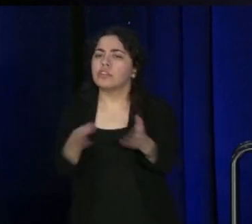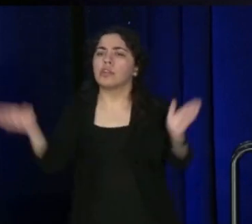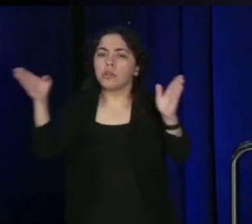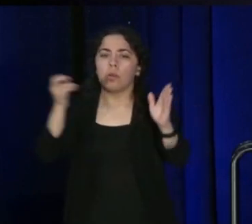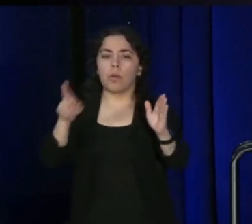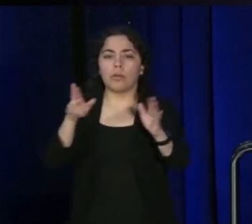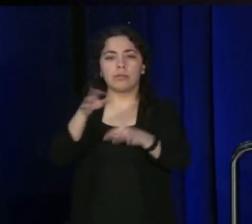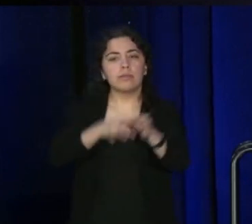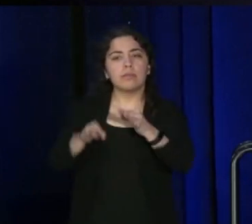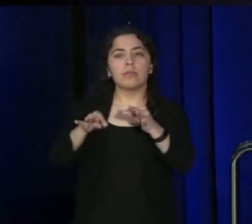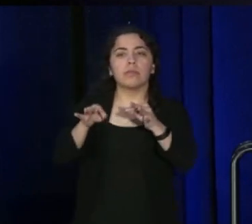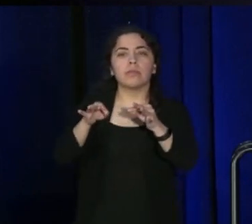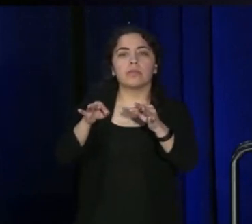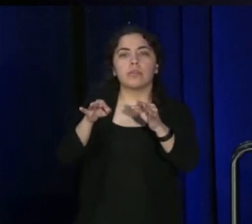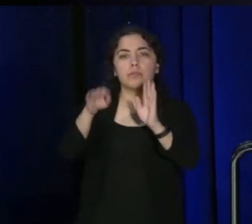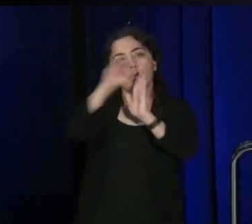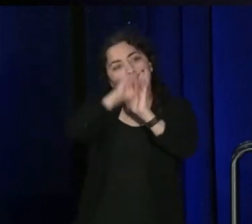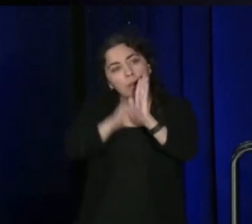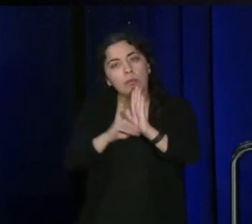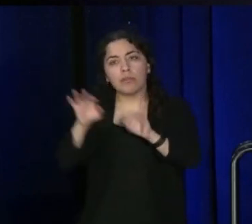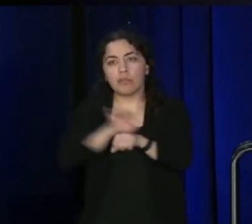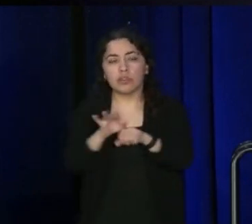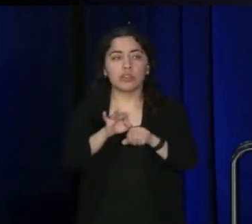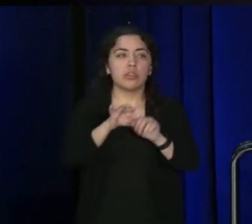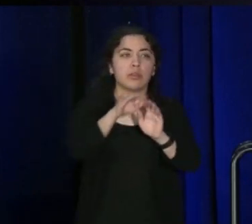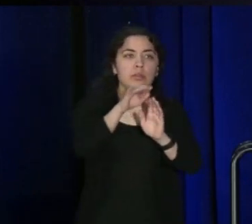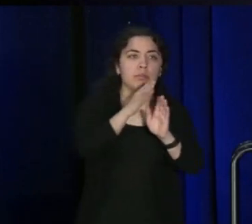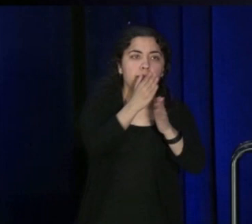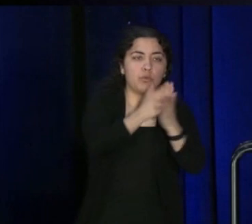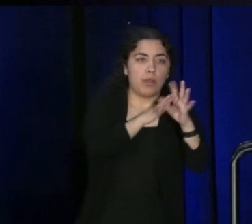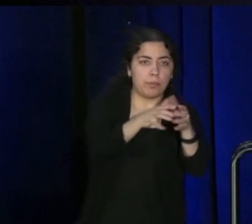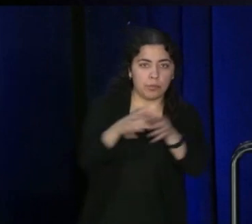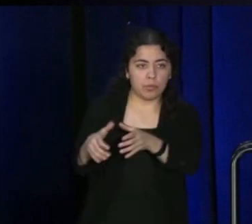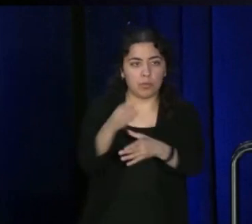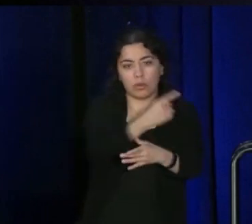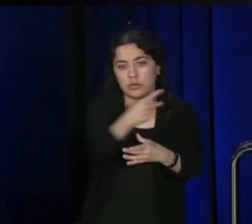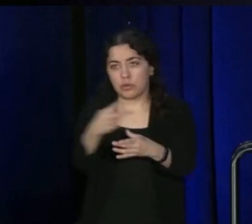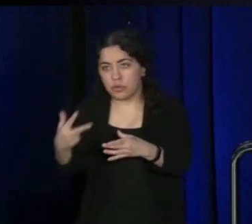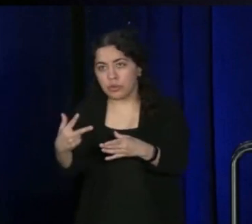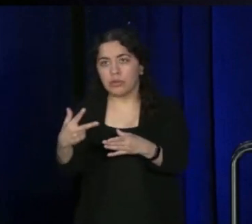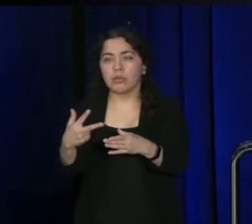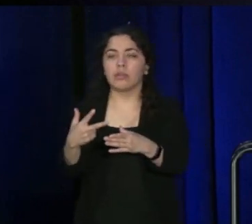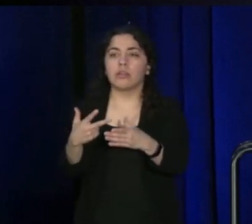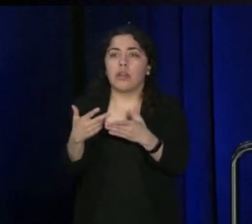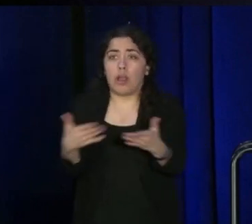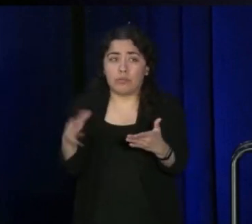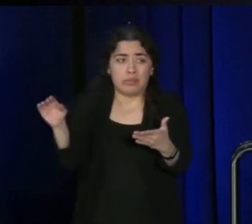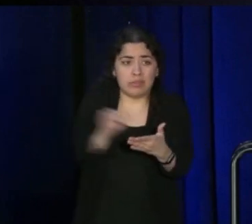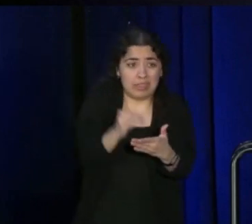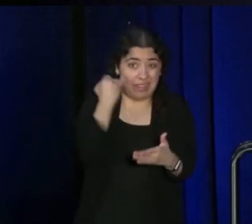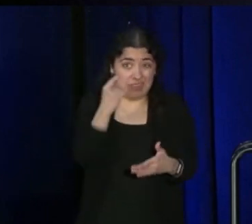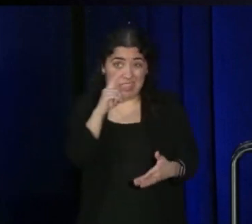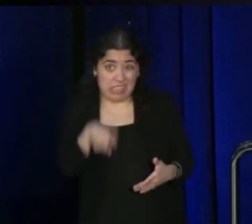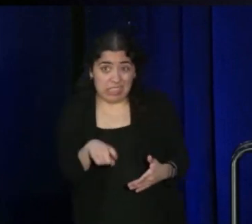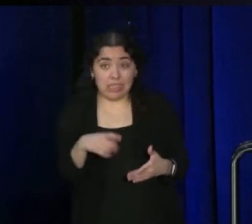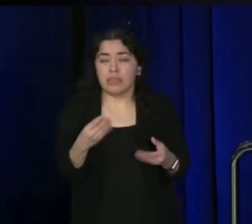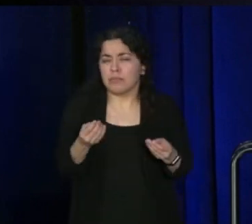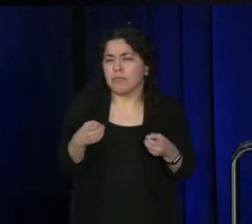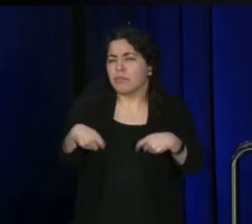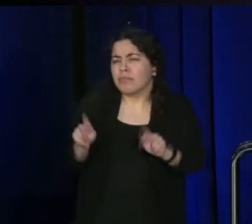for functions where you say parameter 1, 2, or 3, passing in an object. If you think you might need it, just give yourself a little flexibility for